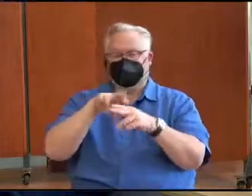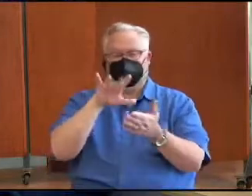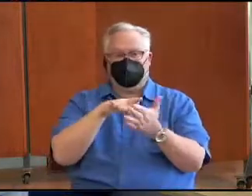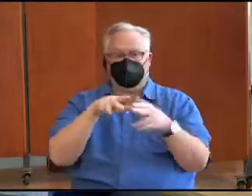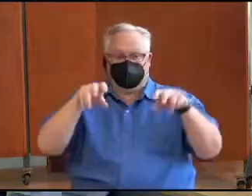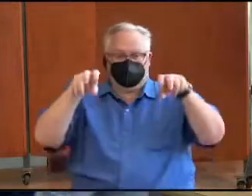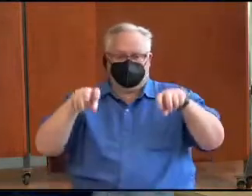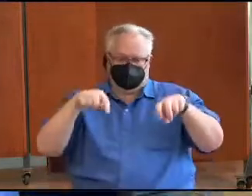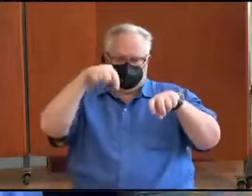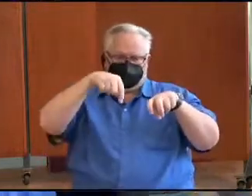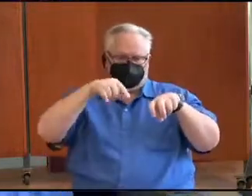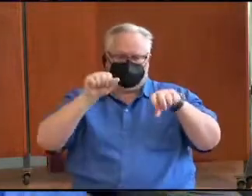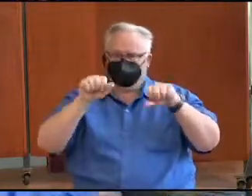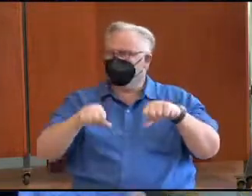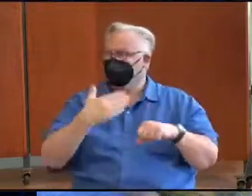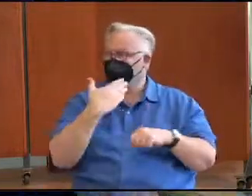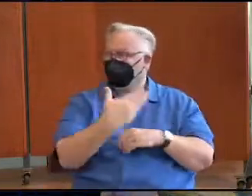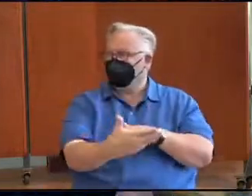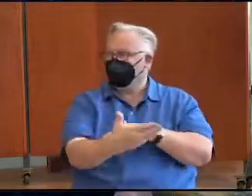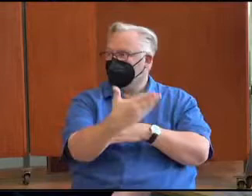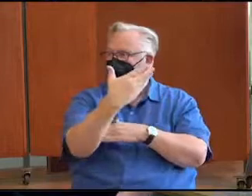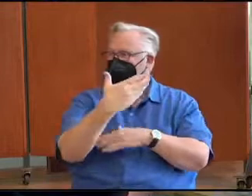Good morning. How you doing?